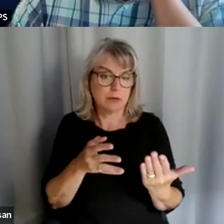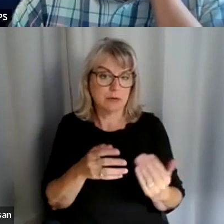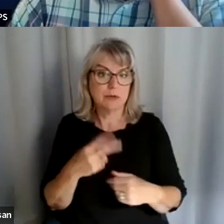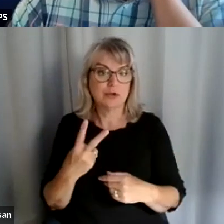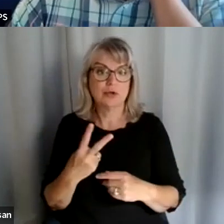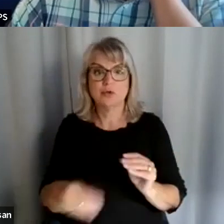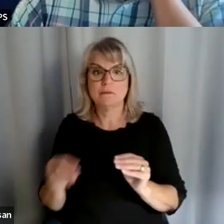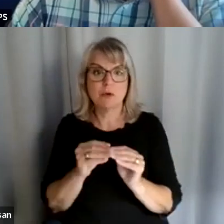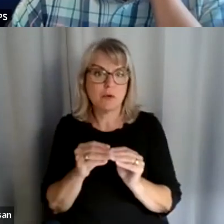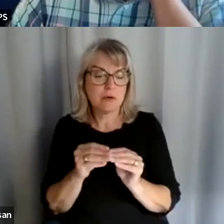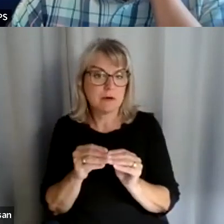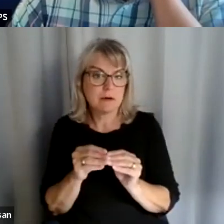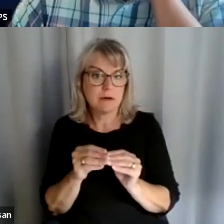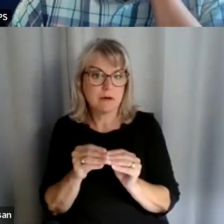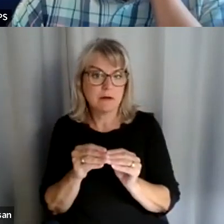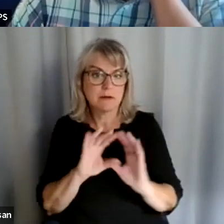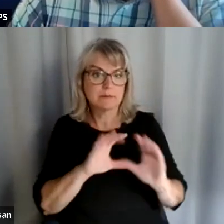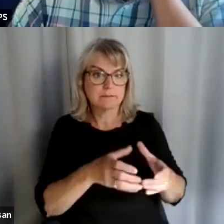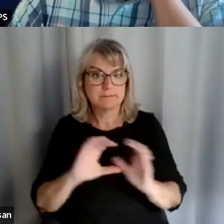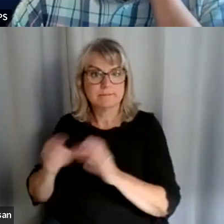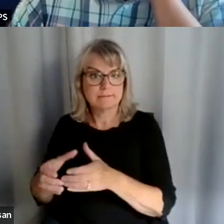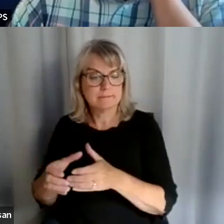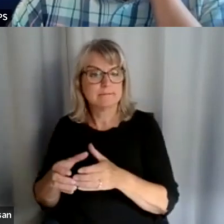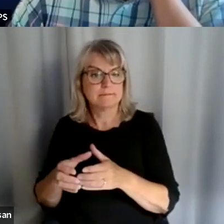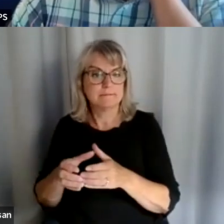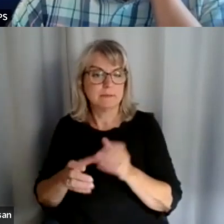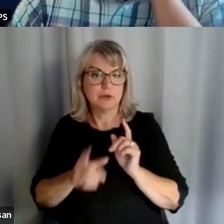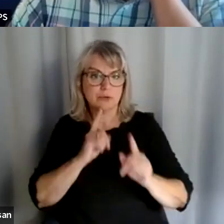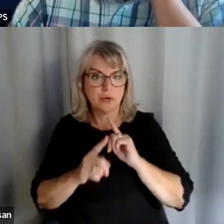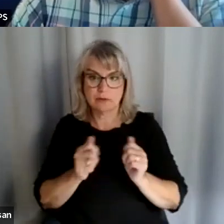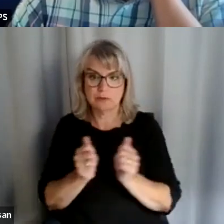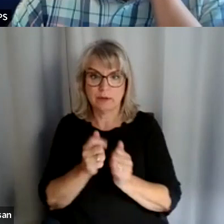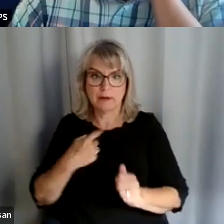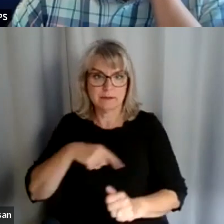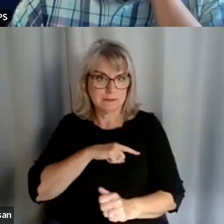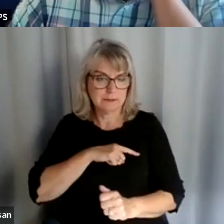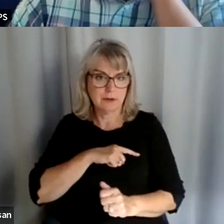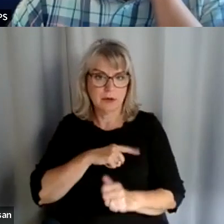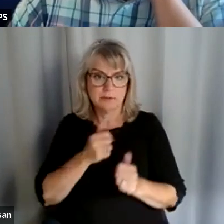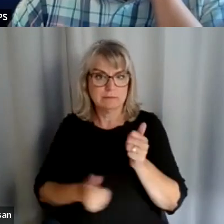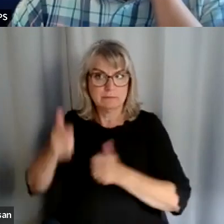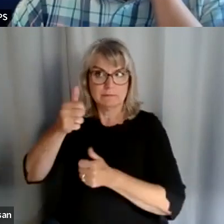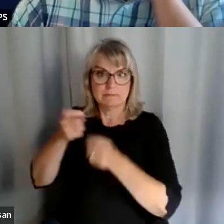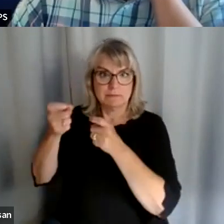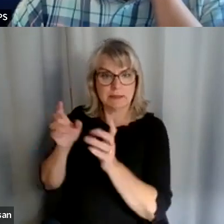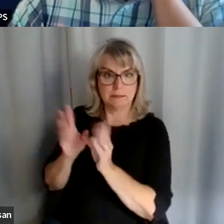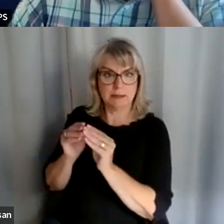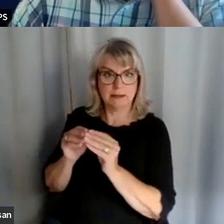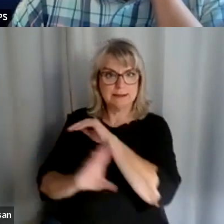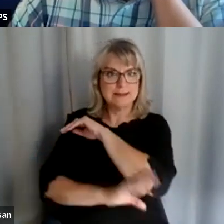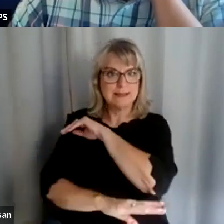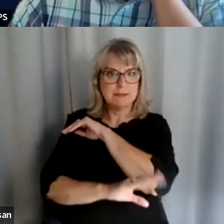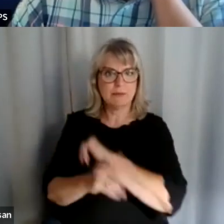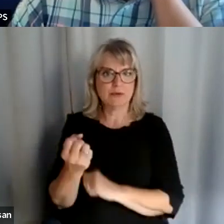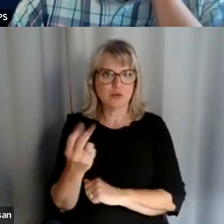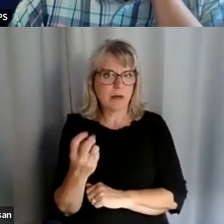additional sets of individuals to come and talk with us. At our administrative meeting on September 12th, we're going to